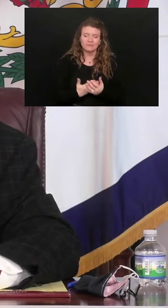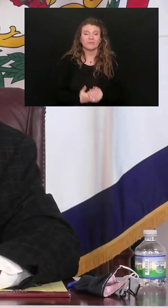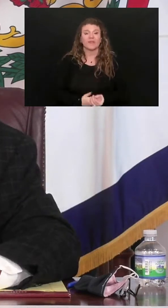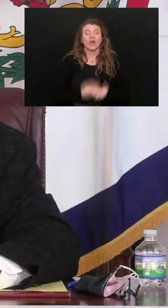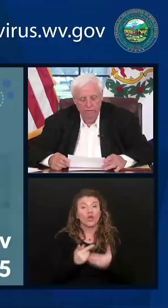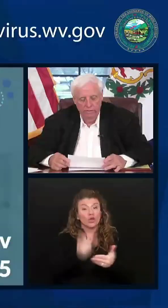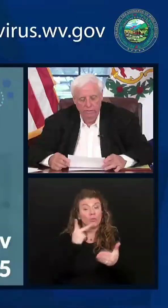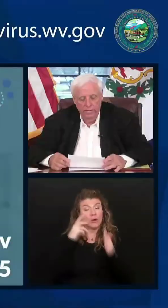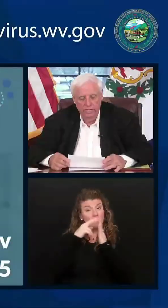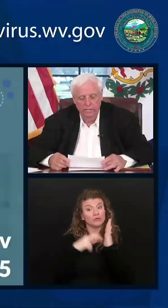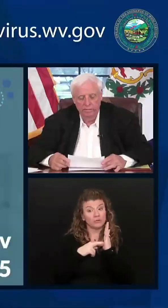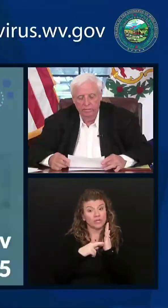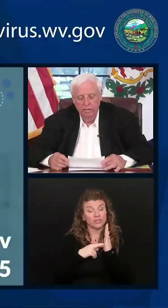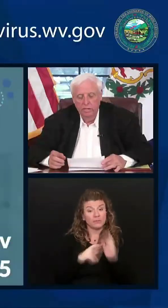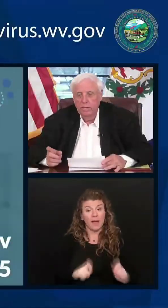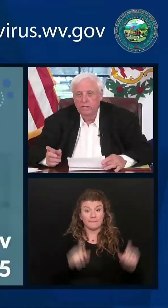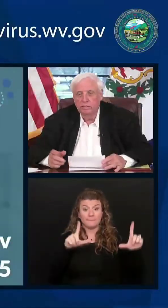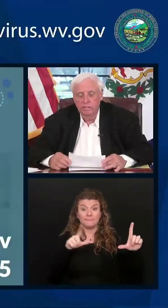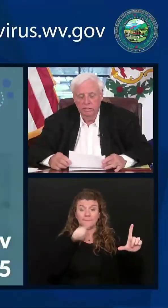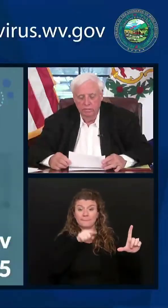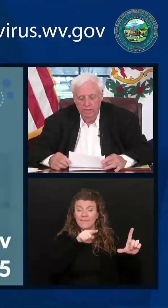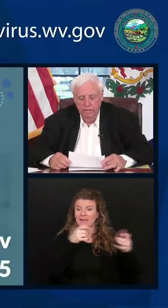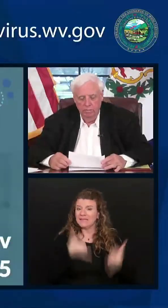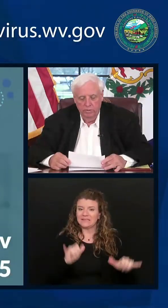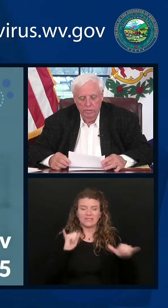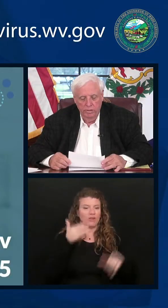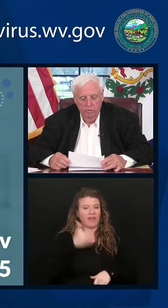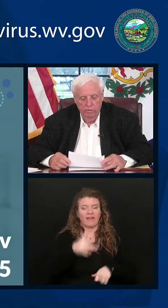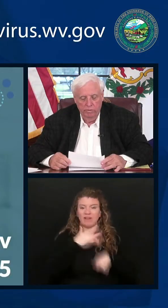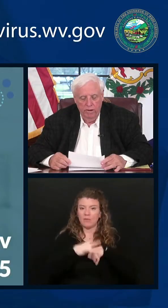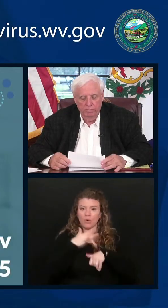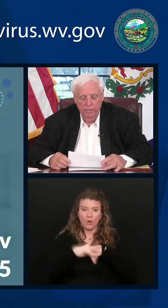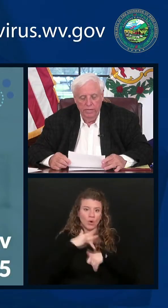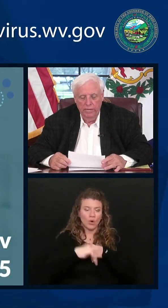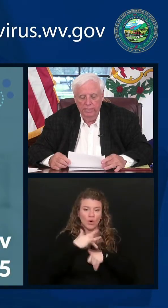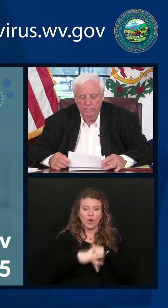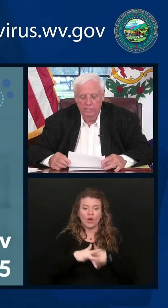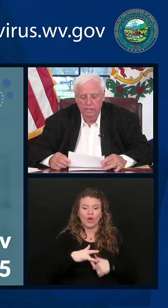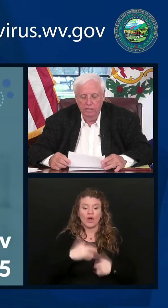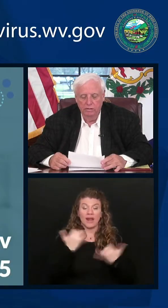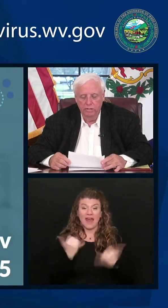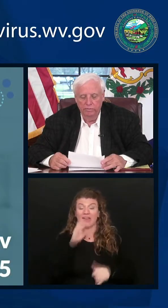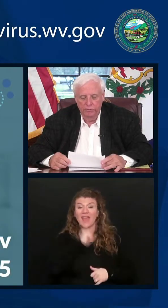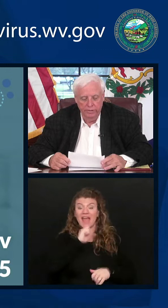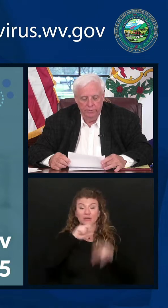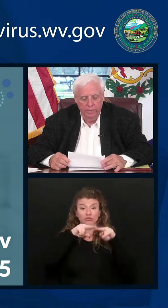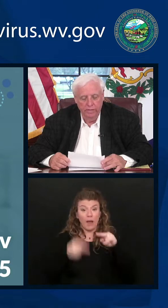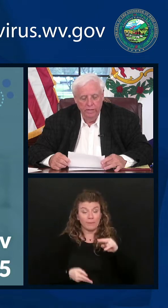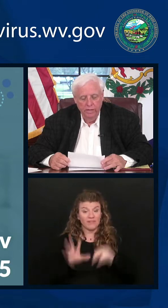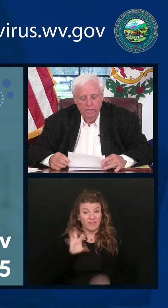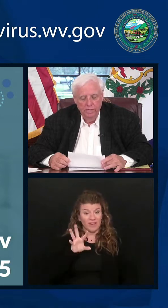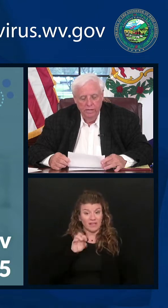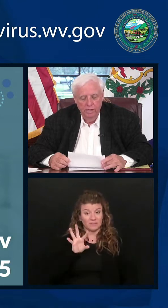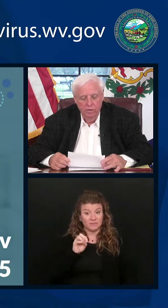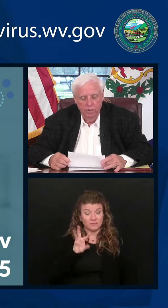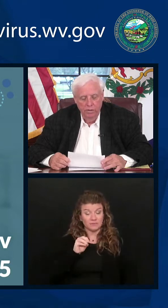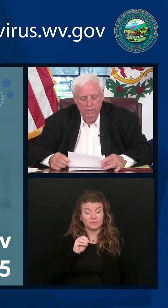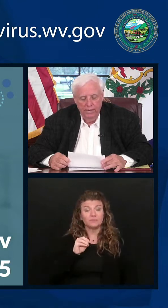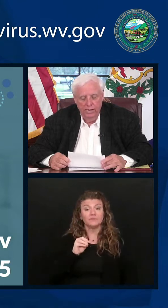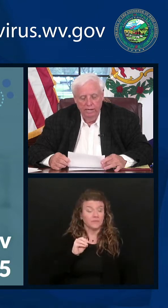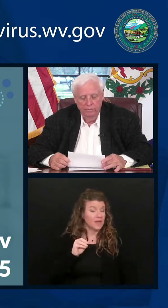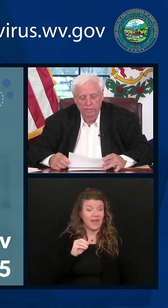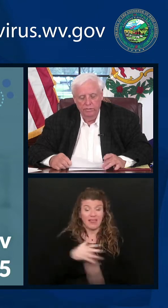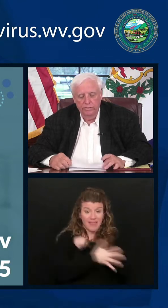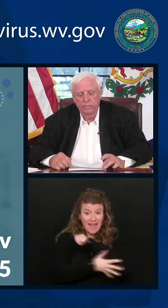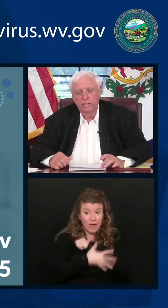-registration and everything is is still available to you. We've dropped the age, you know, to 50, you know, the